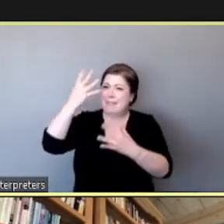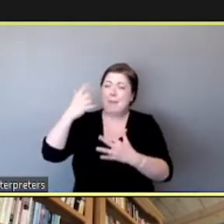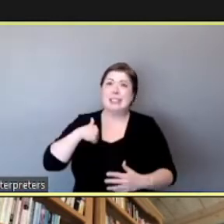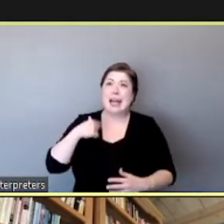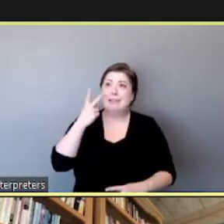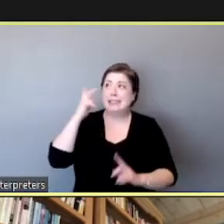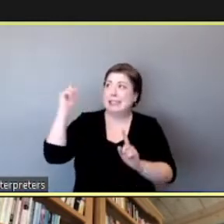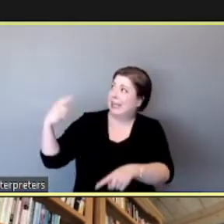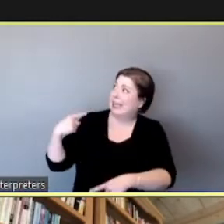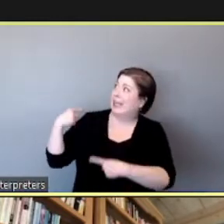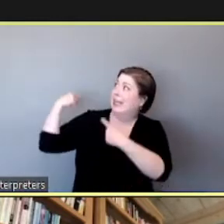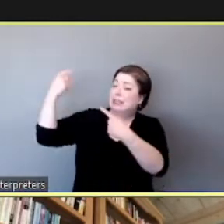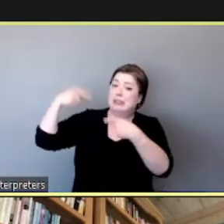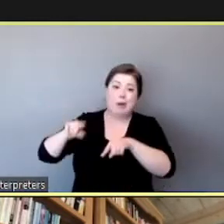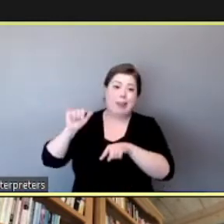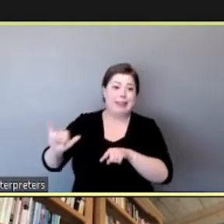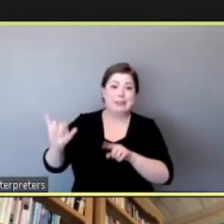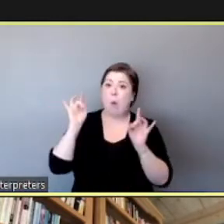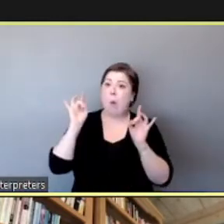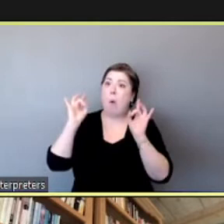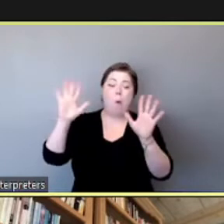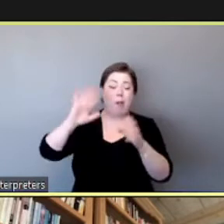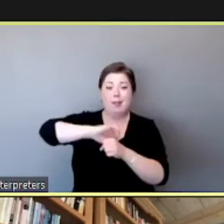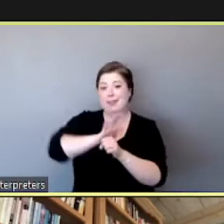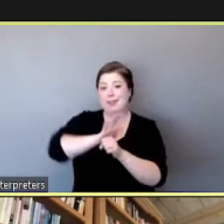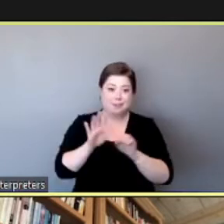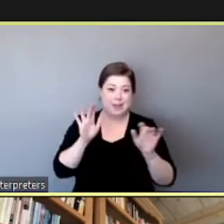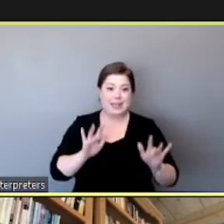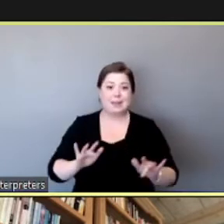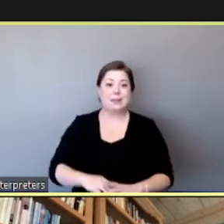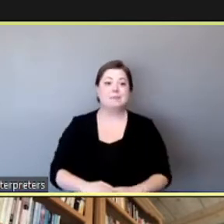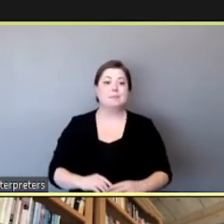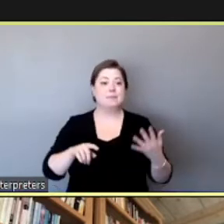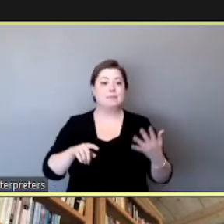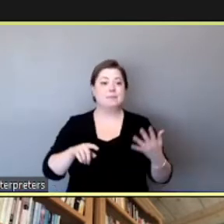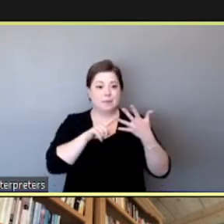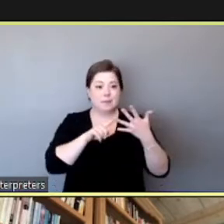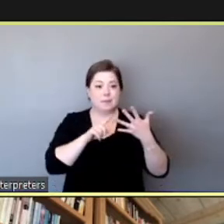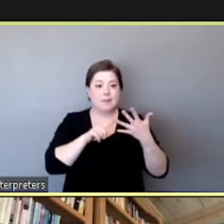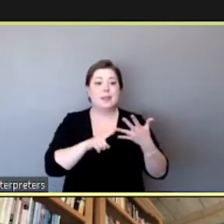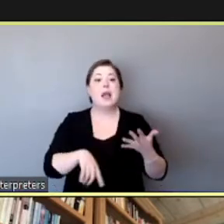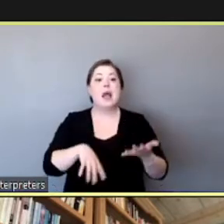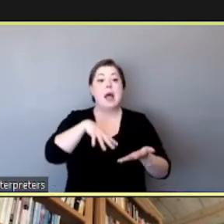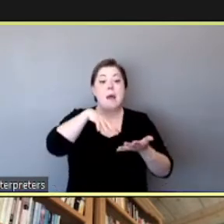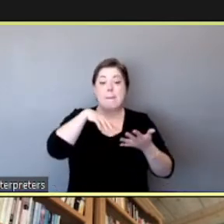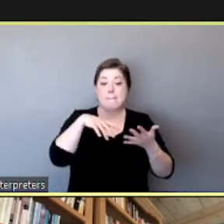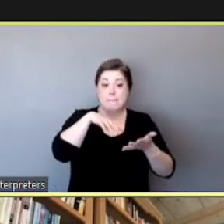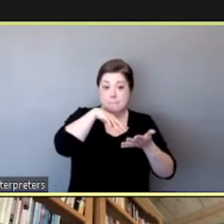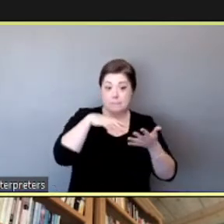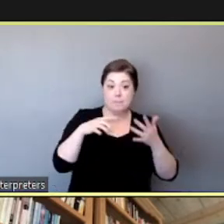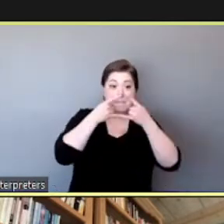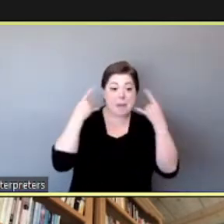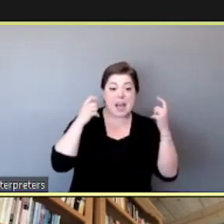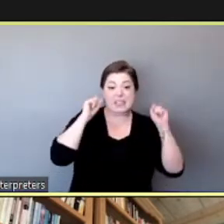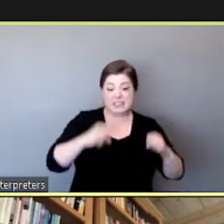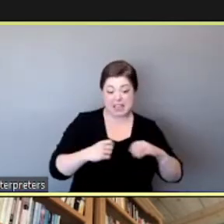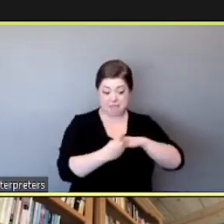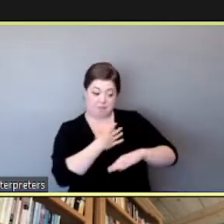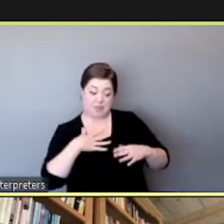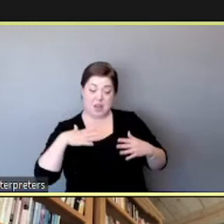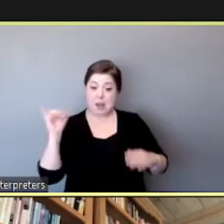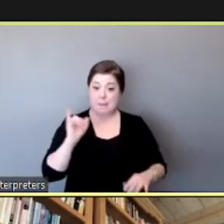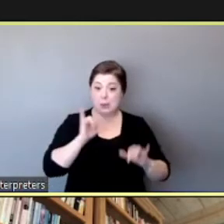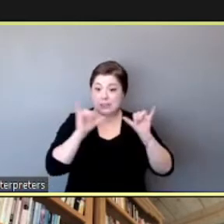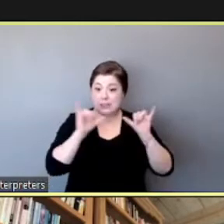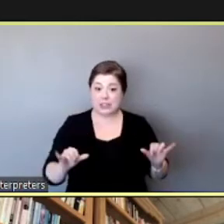during the pandemic. Next one, myth. Wearing a mask can weaken the immune system by putting the body under stress. That is